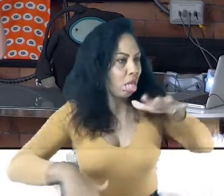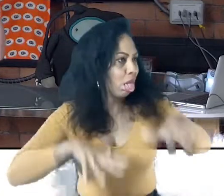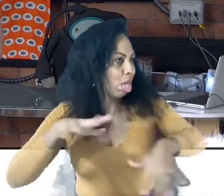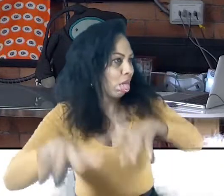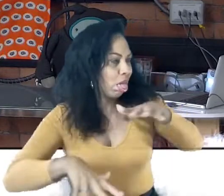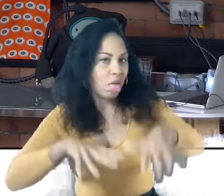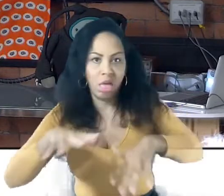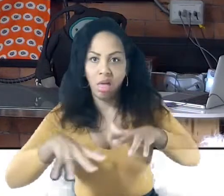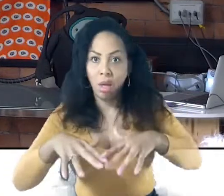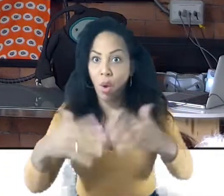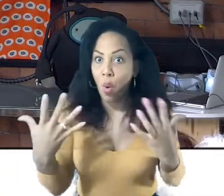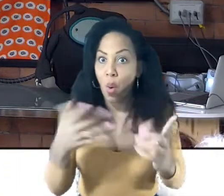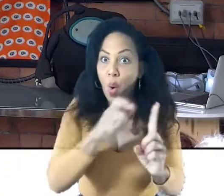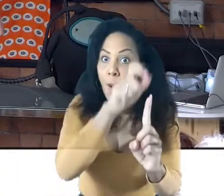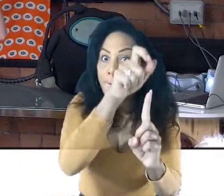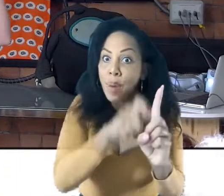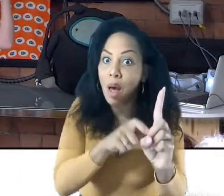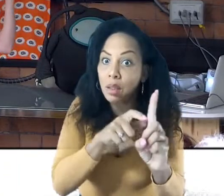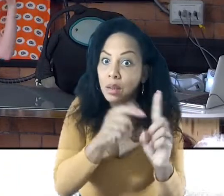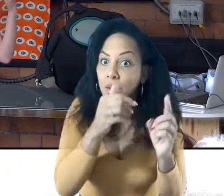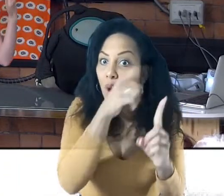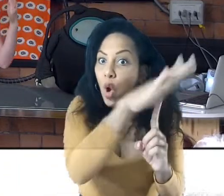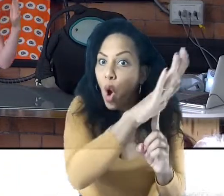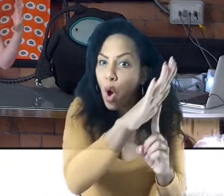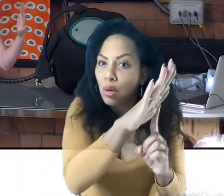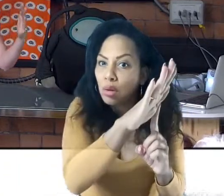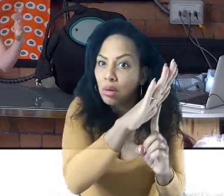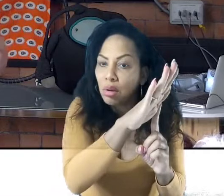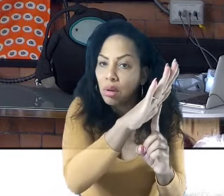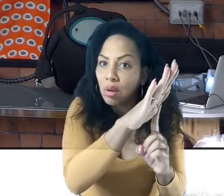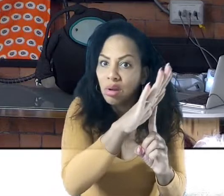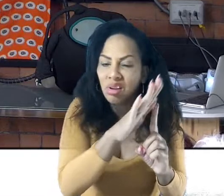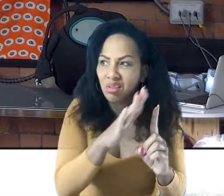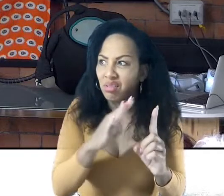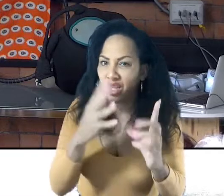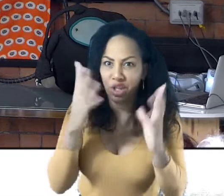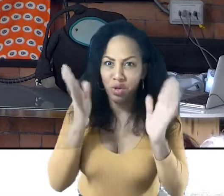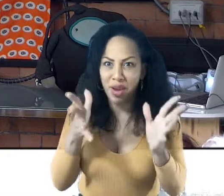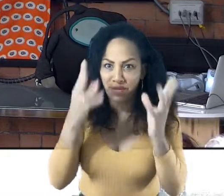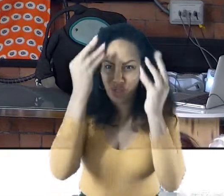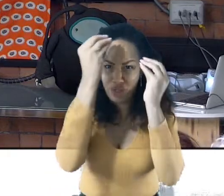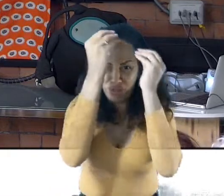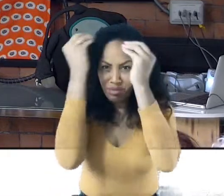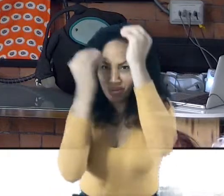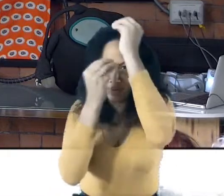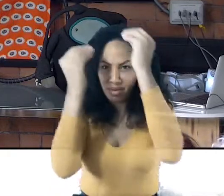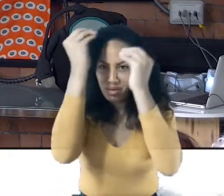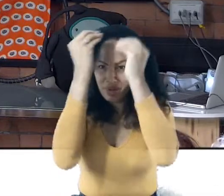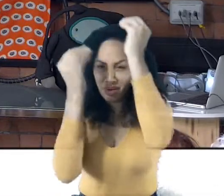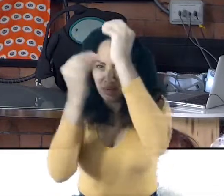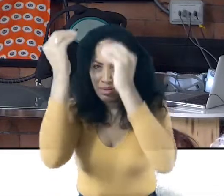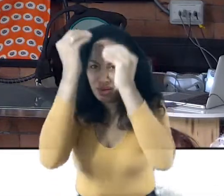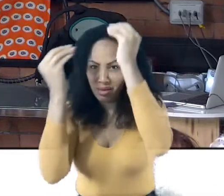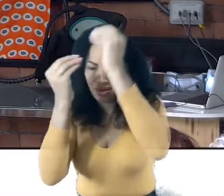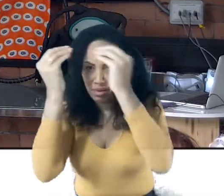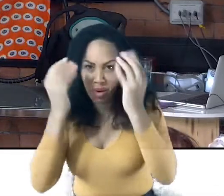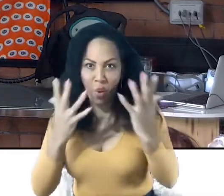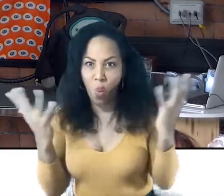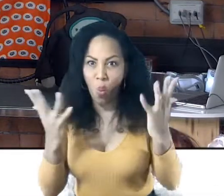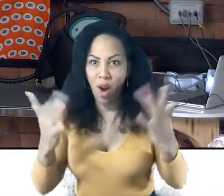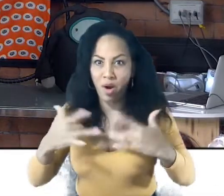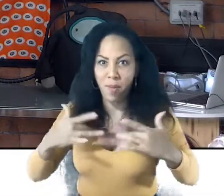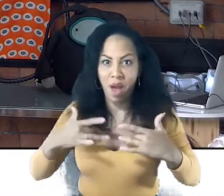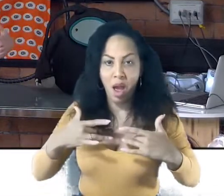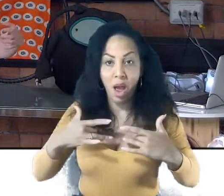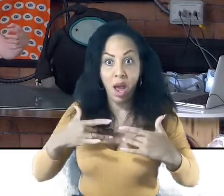means that you have to reorientate yourself in the world. And what I didn't realise at the start of this project, and having now done this